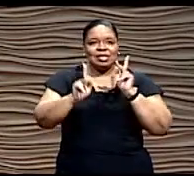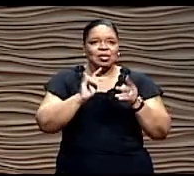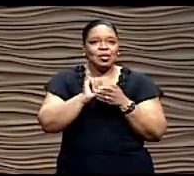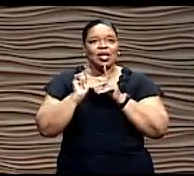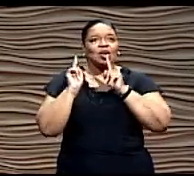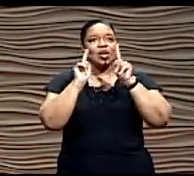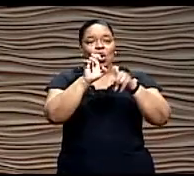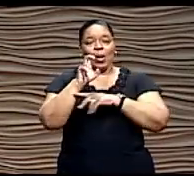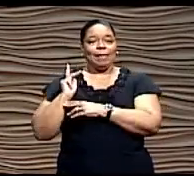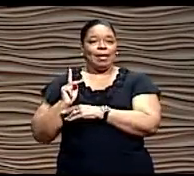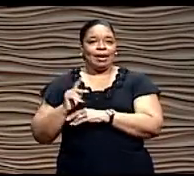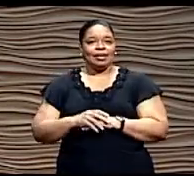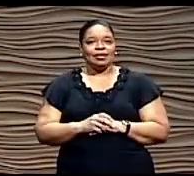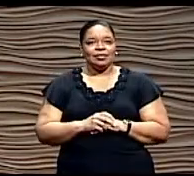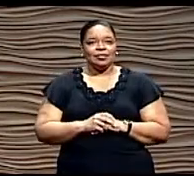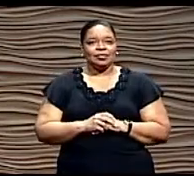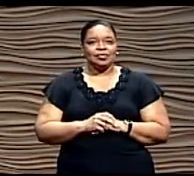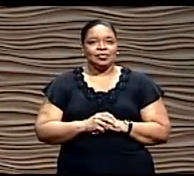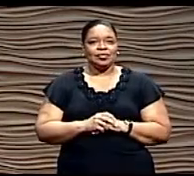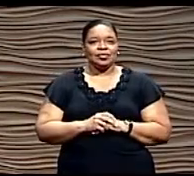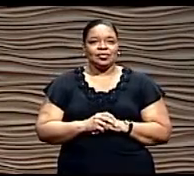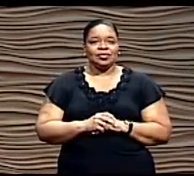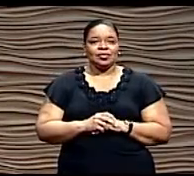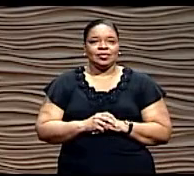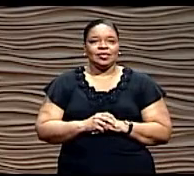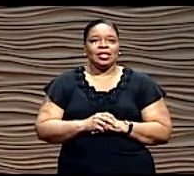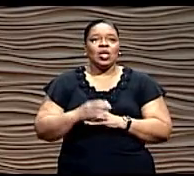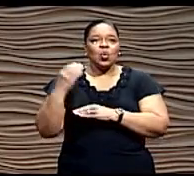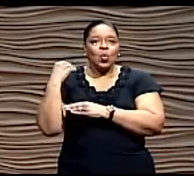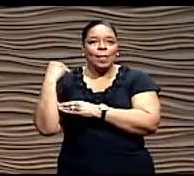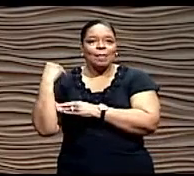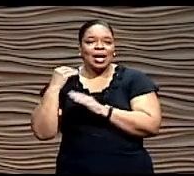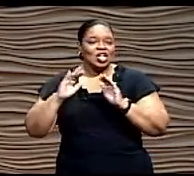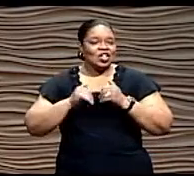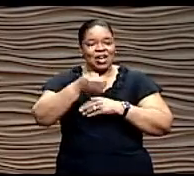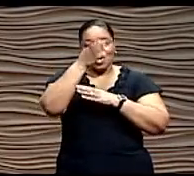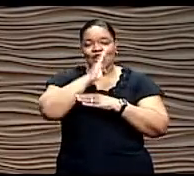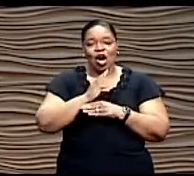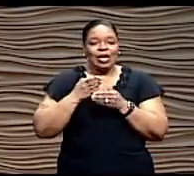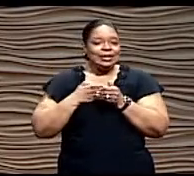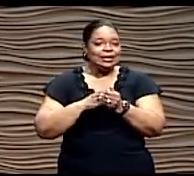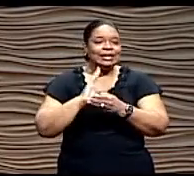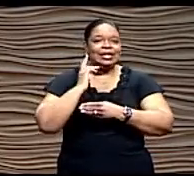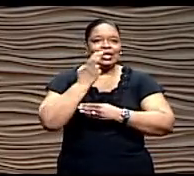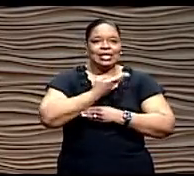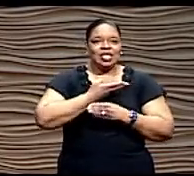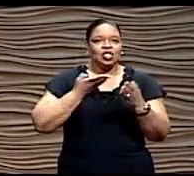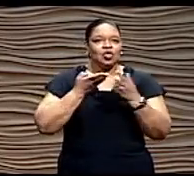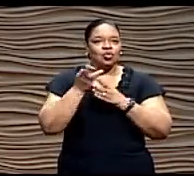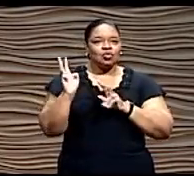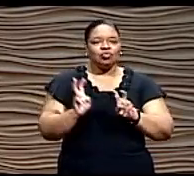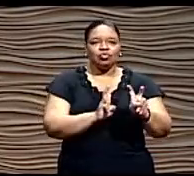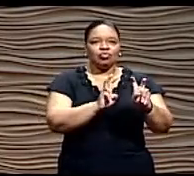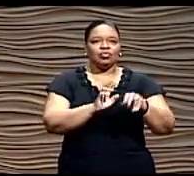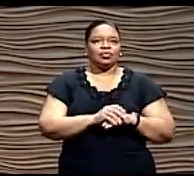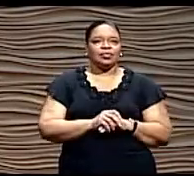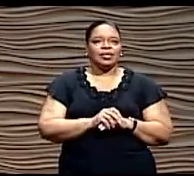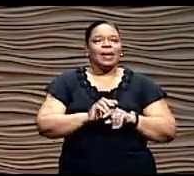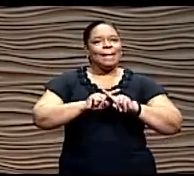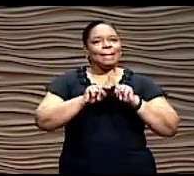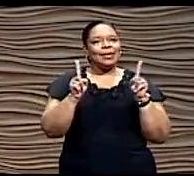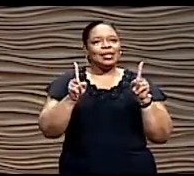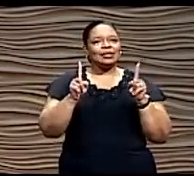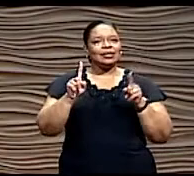are going back. A reminder of how God is leading us on the journey. But in